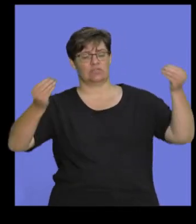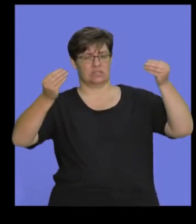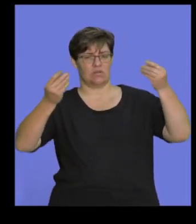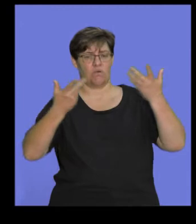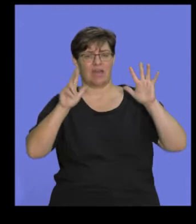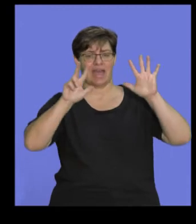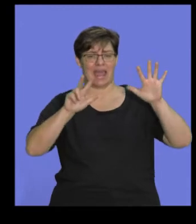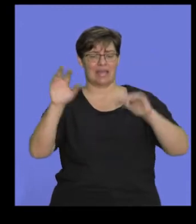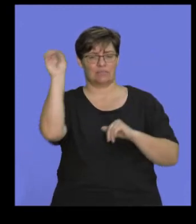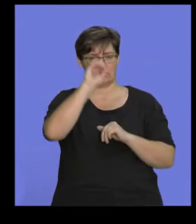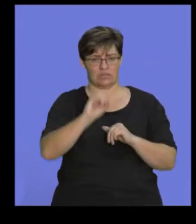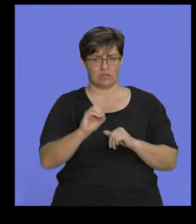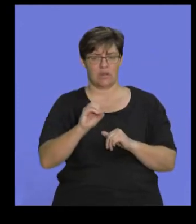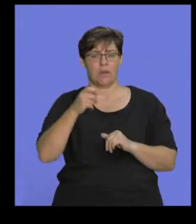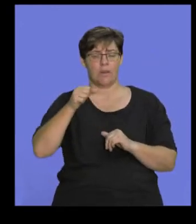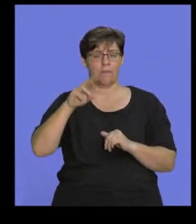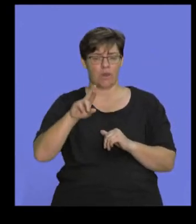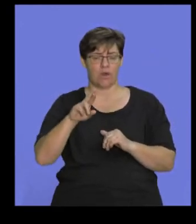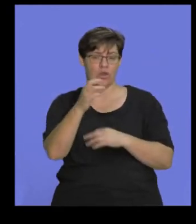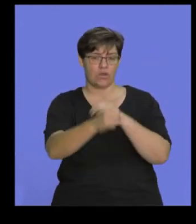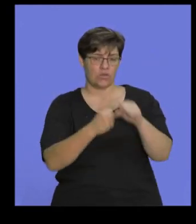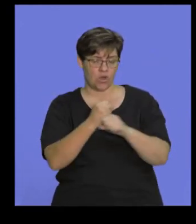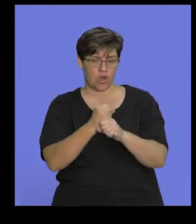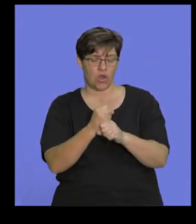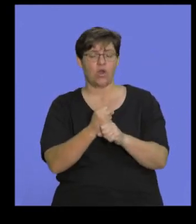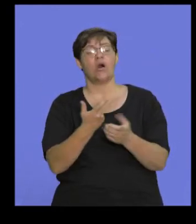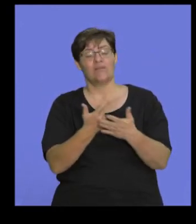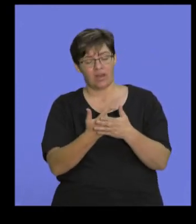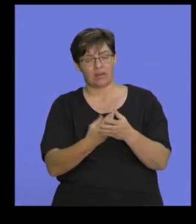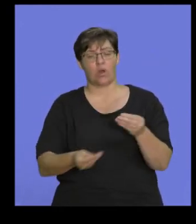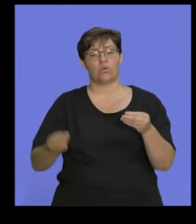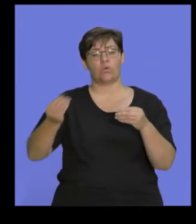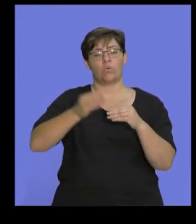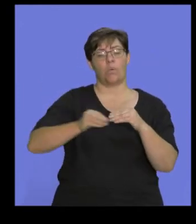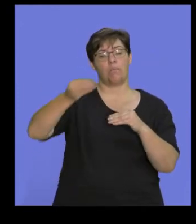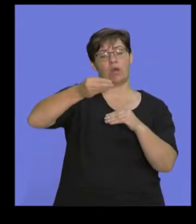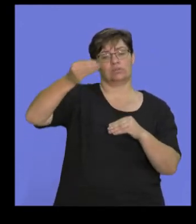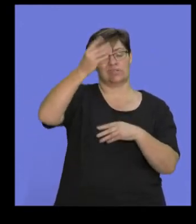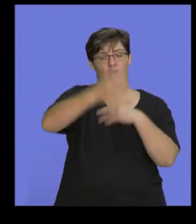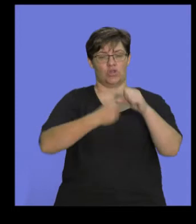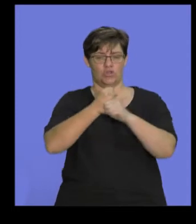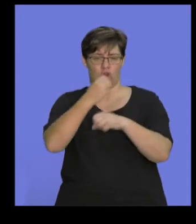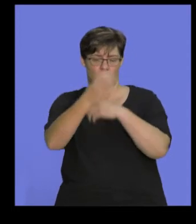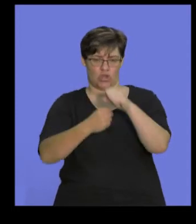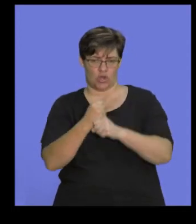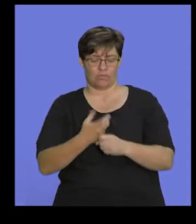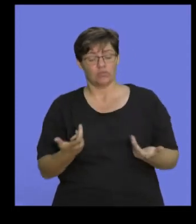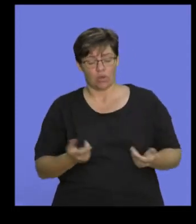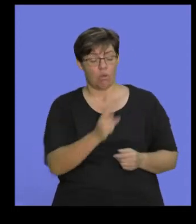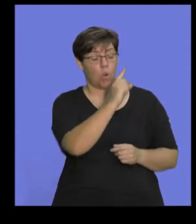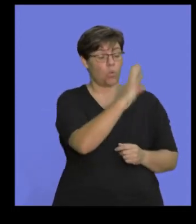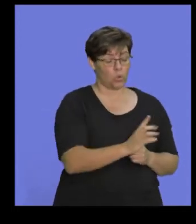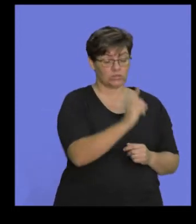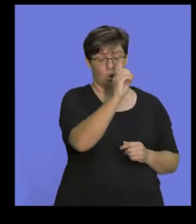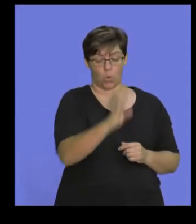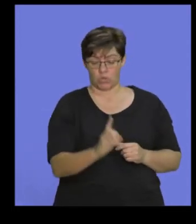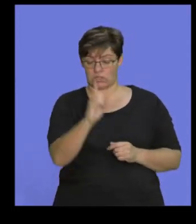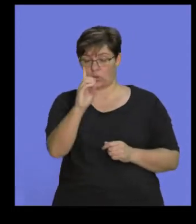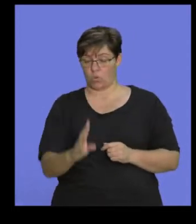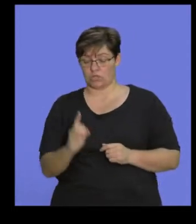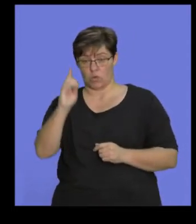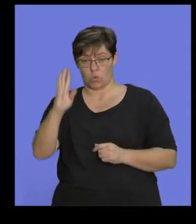of 8% per annum compounded yearly? So if I give you interest on a quarterly basis and